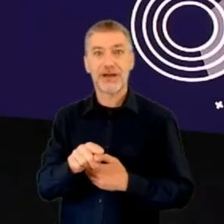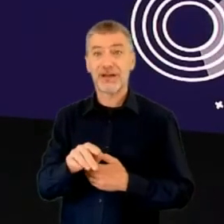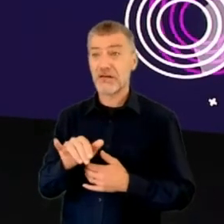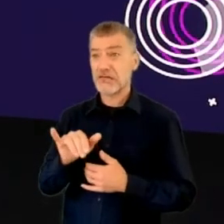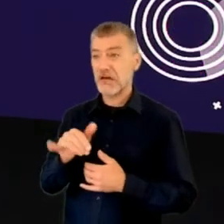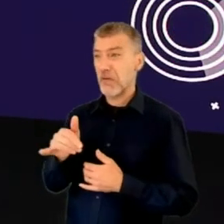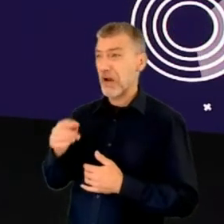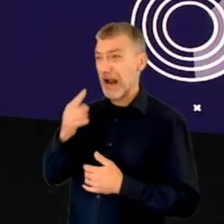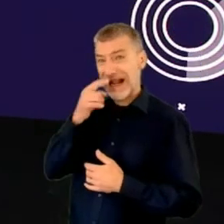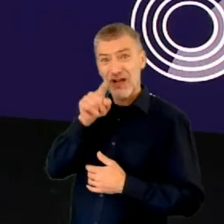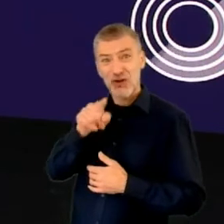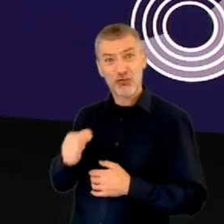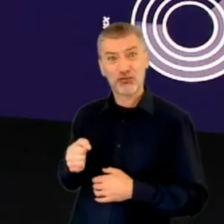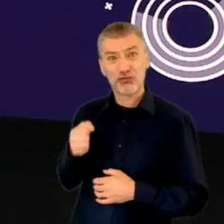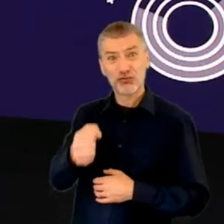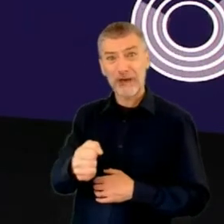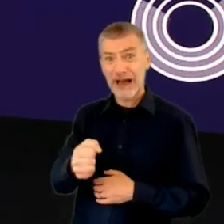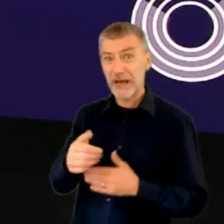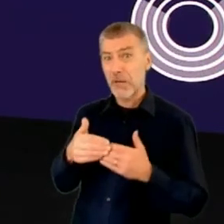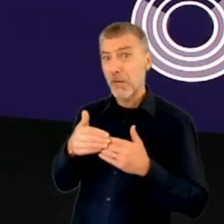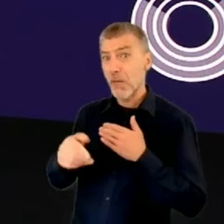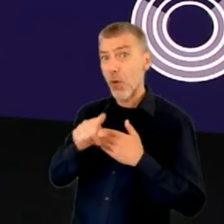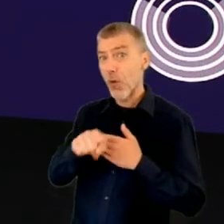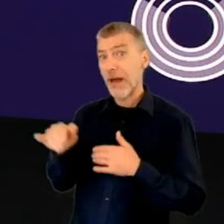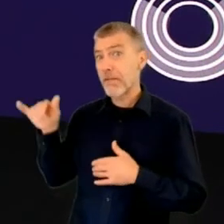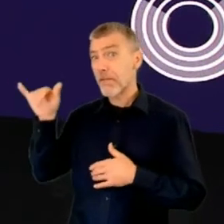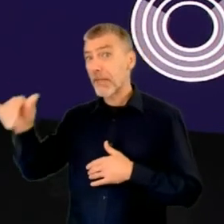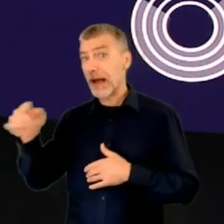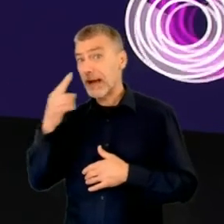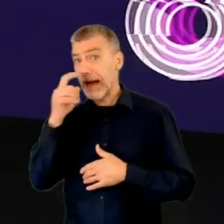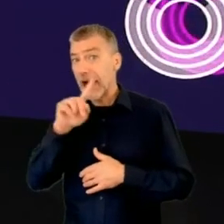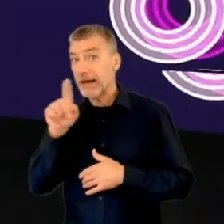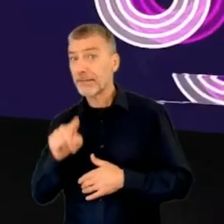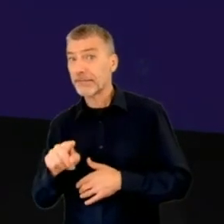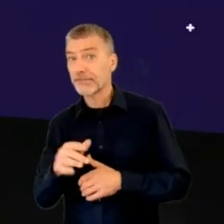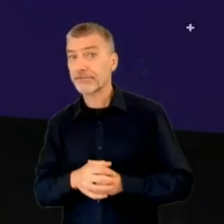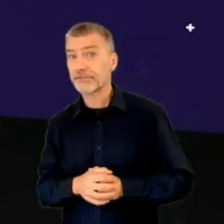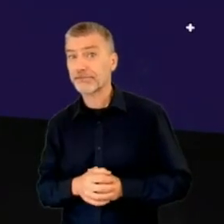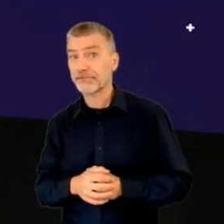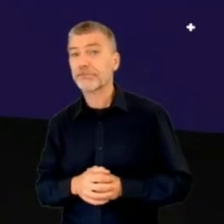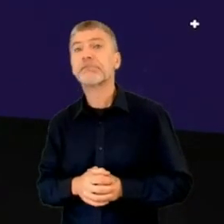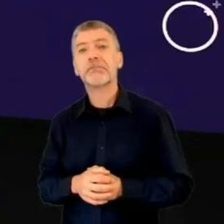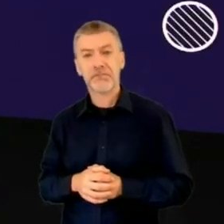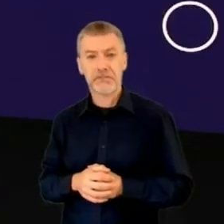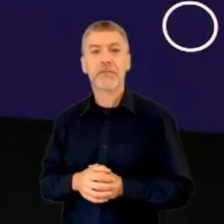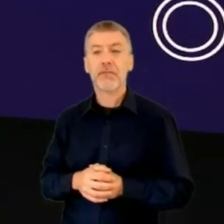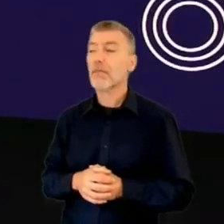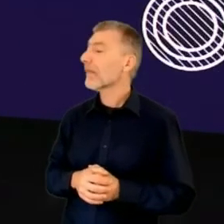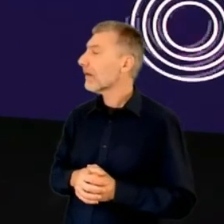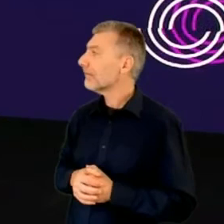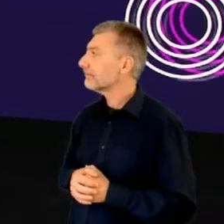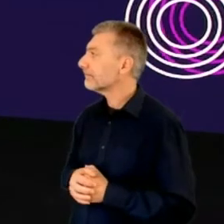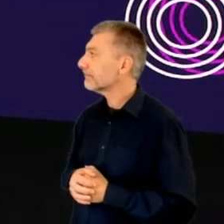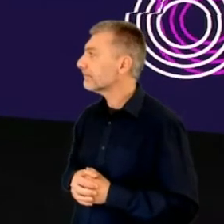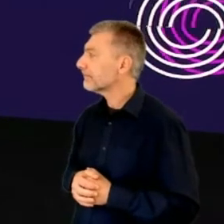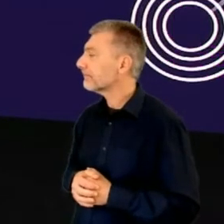planes. I guess that's what it's the key is having that option of being able to use